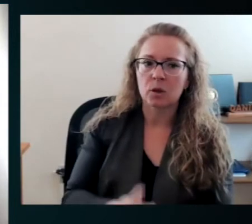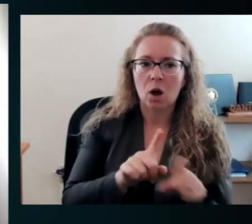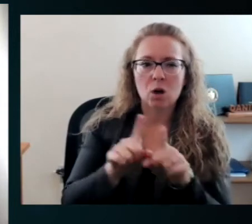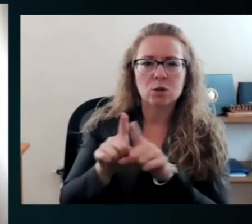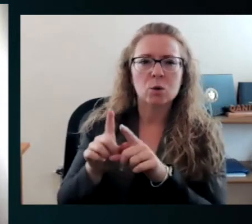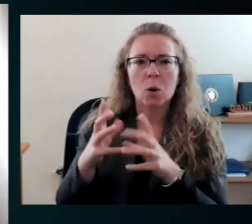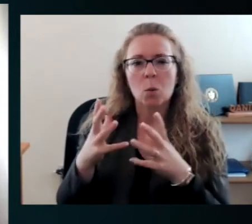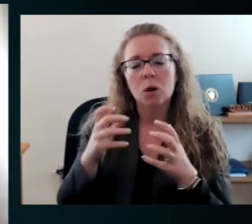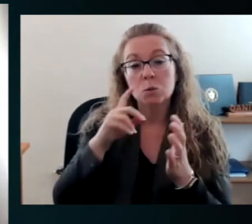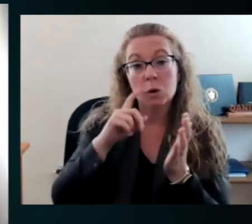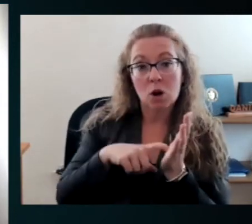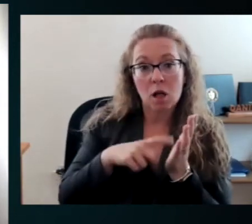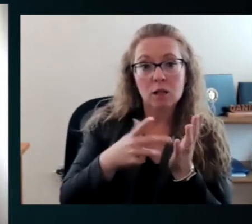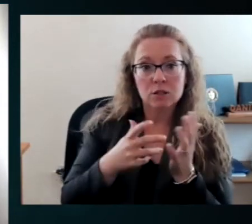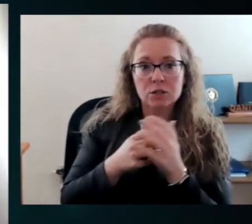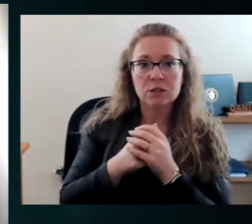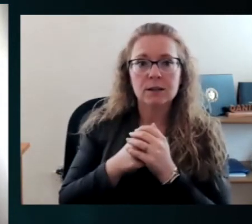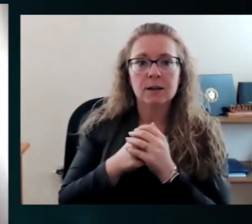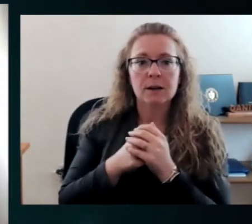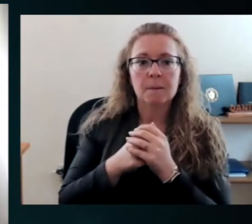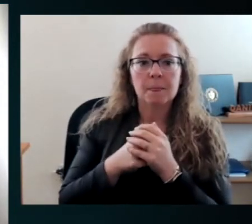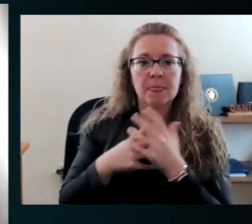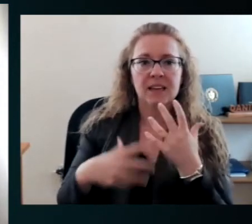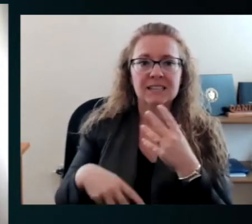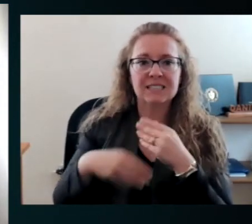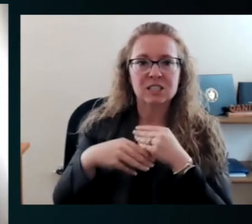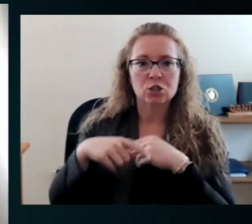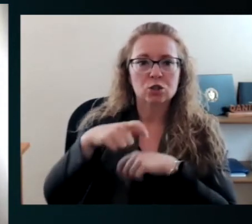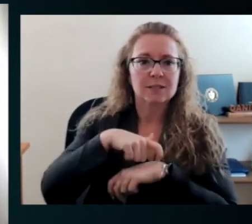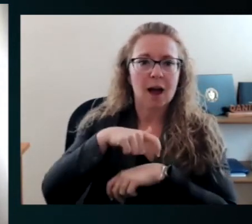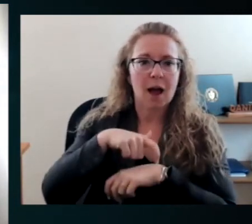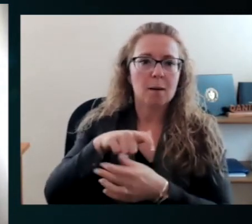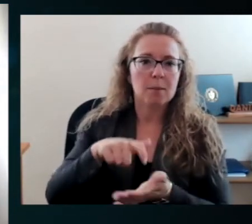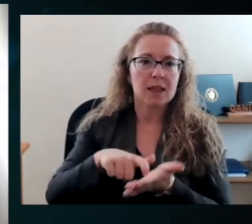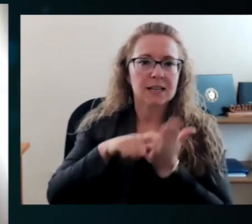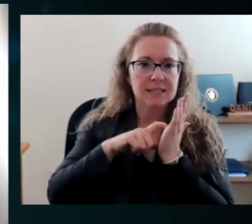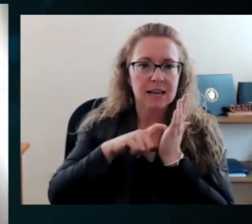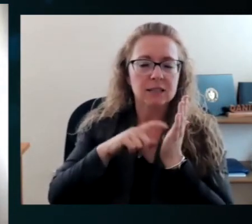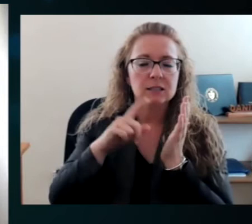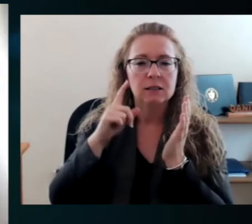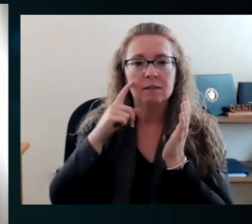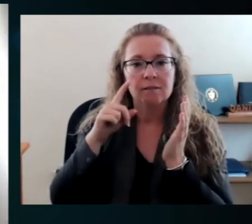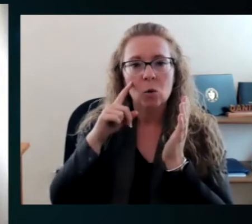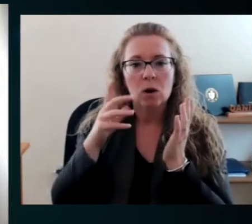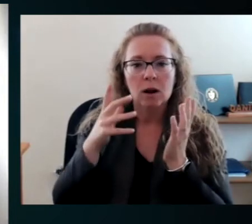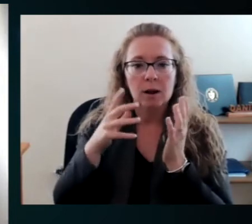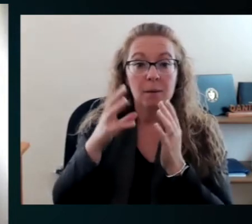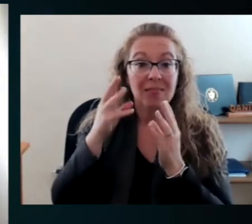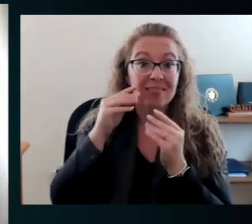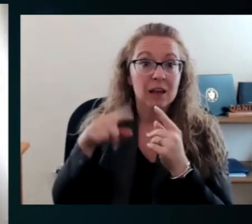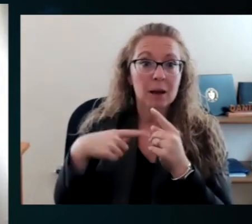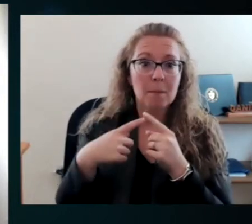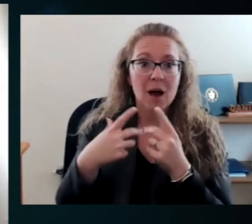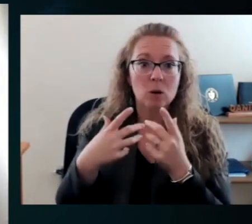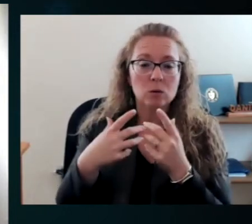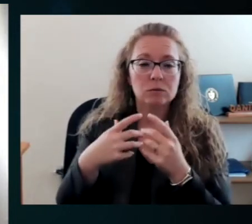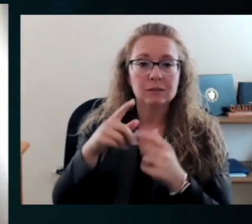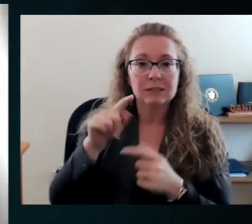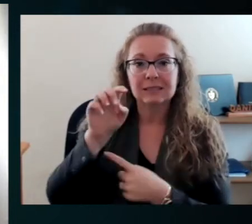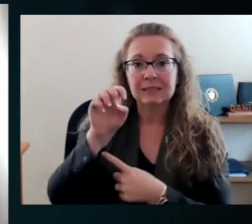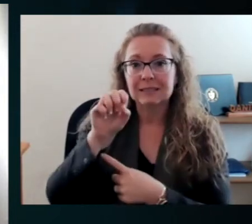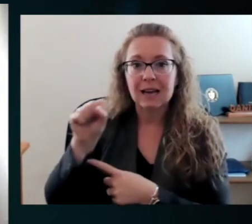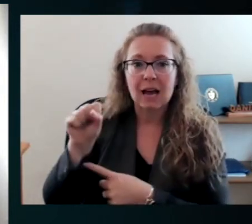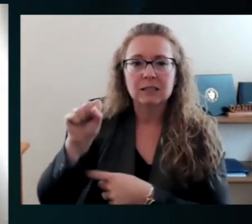acknowledge the extra time that it takes, for like, if we're thinking about the example of, Tess working so hard on